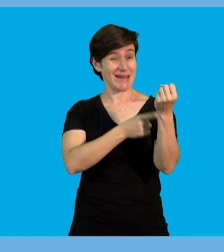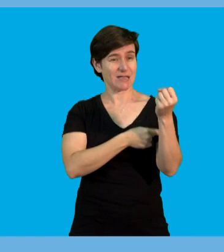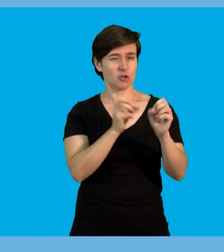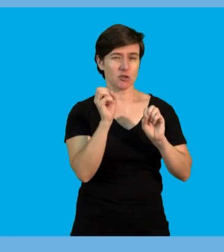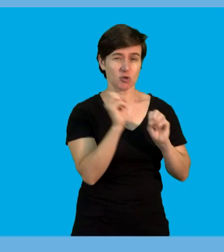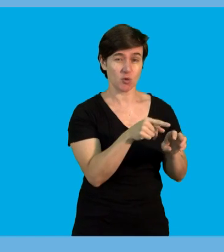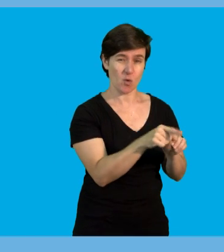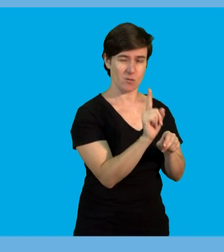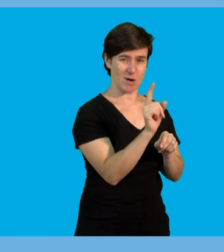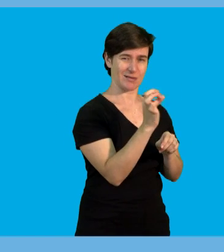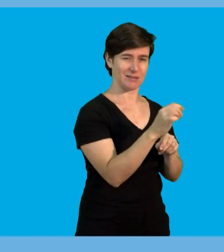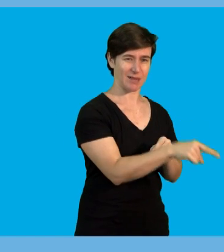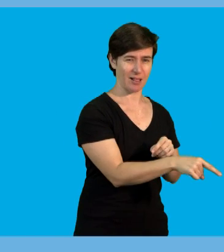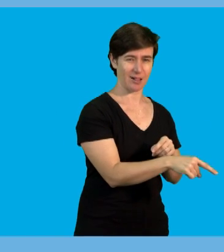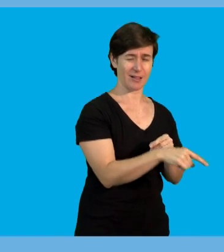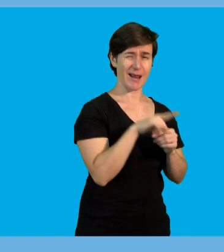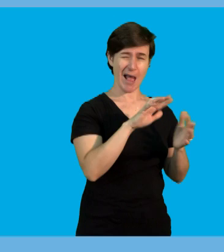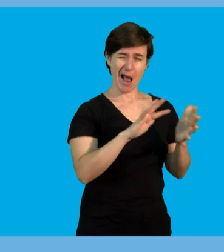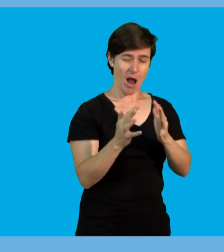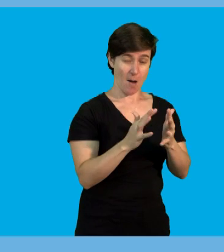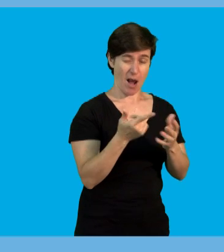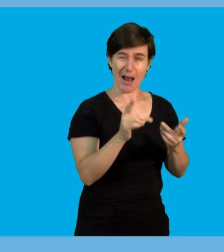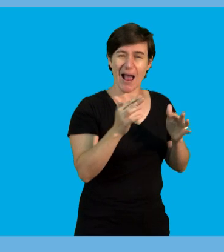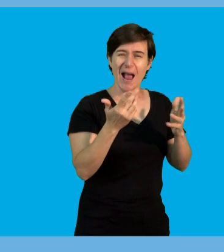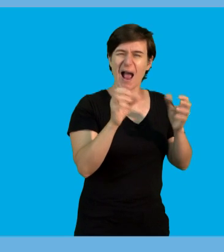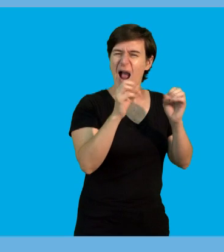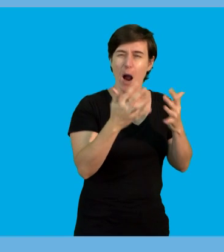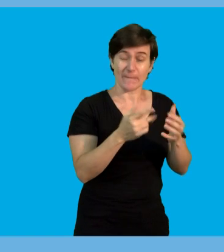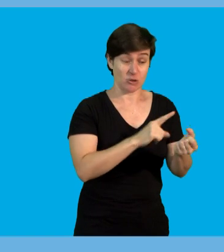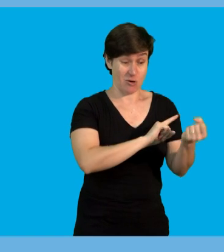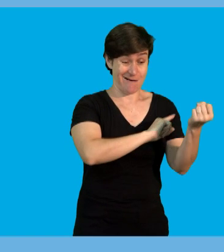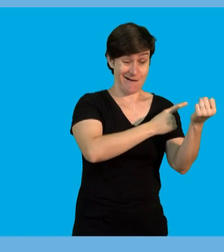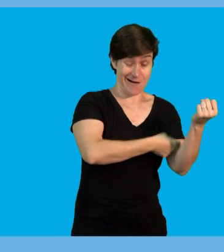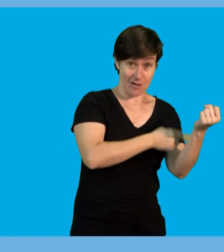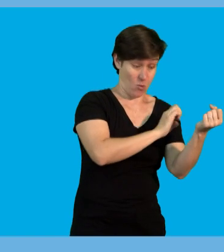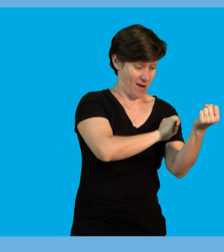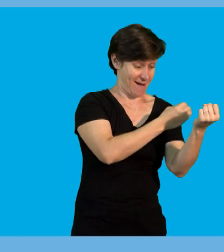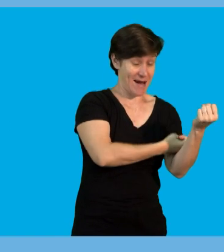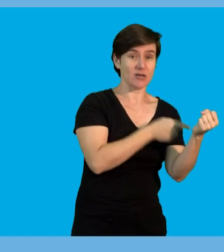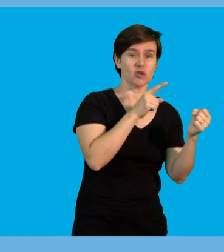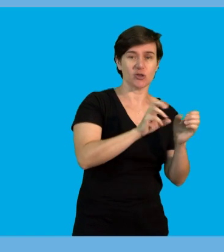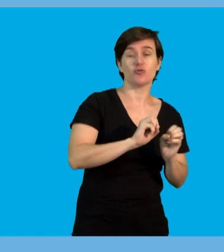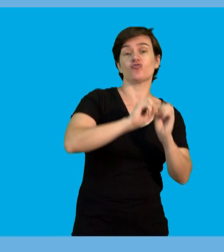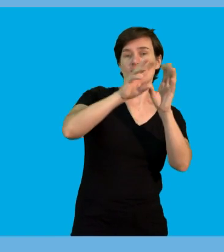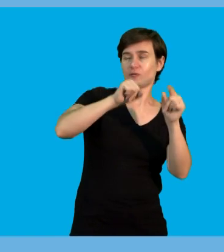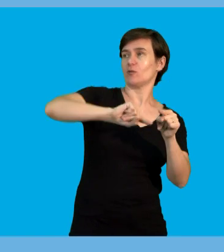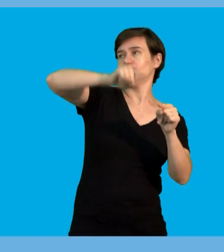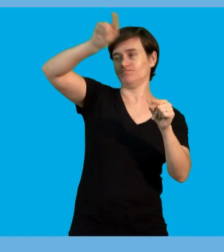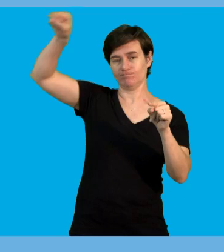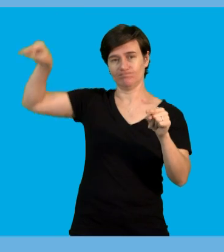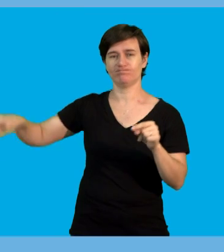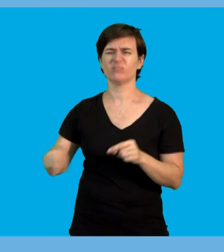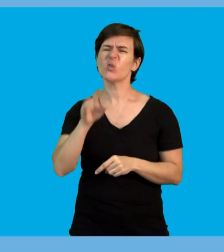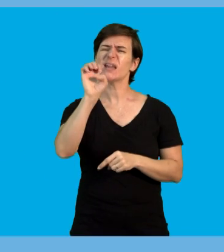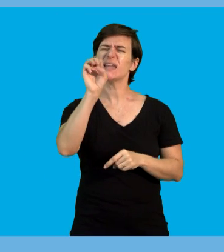the cell and how much it is transferred to the charges. Remember, the charges are your electrons as they leave the cell. So when we are